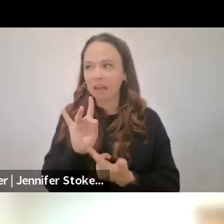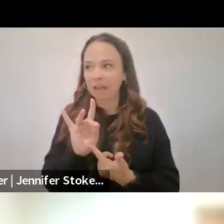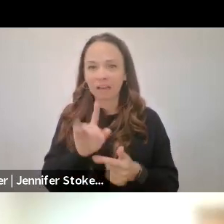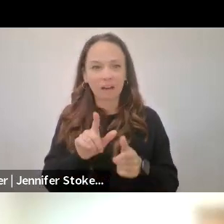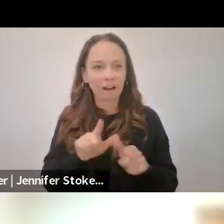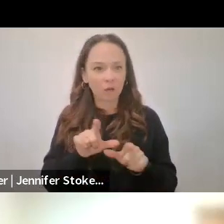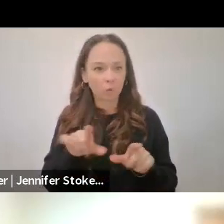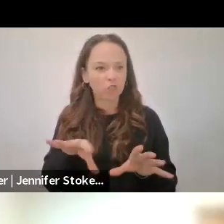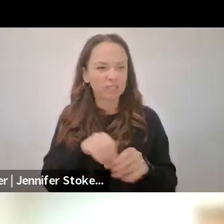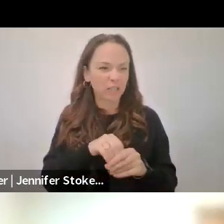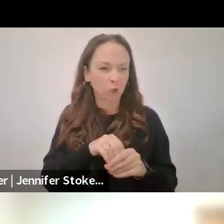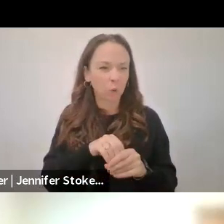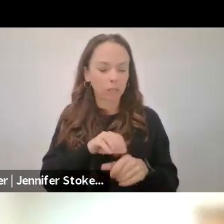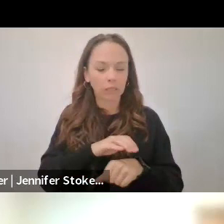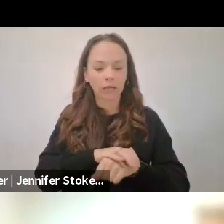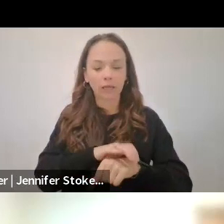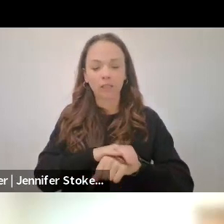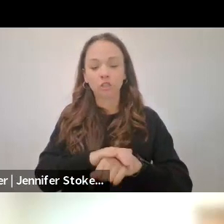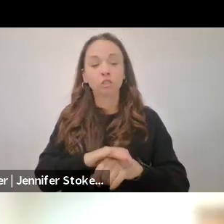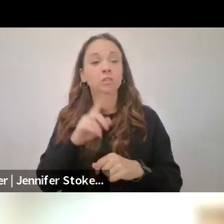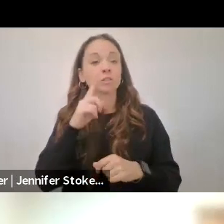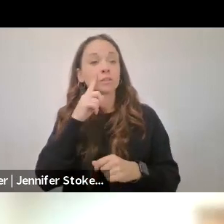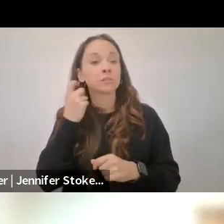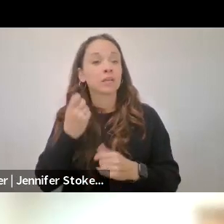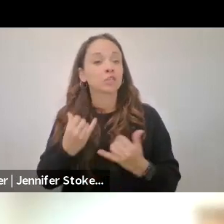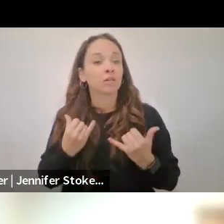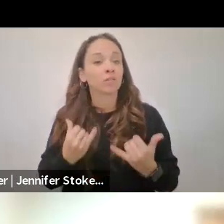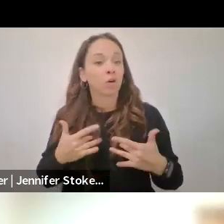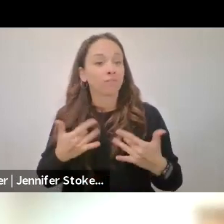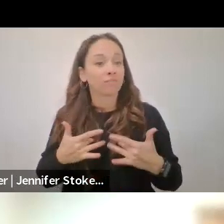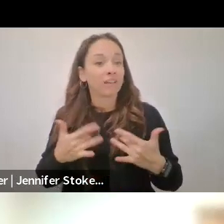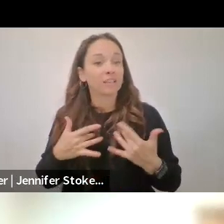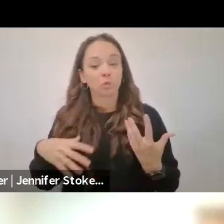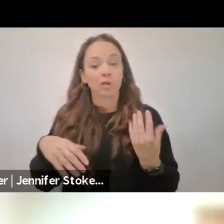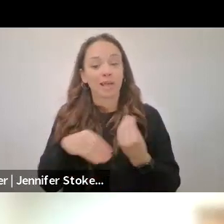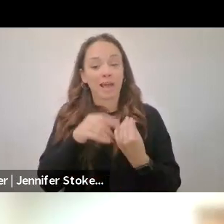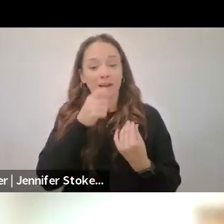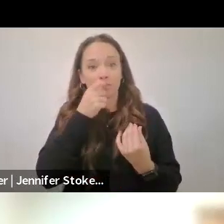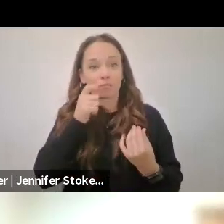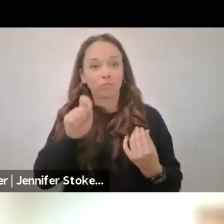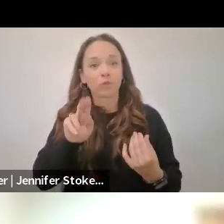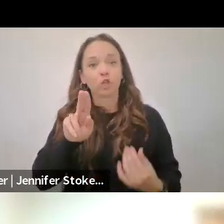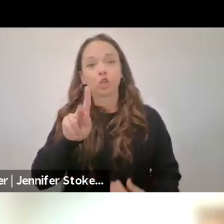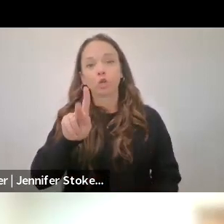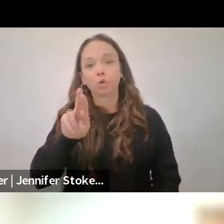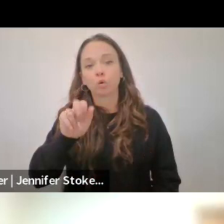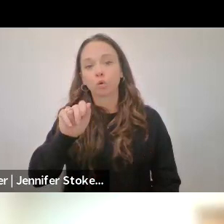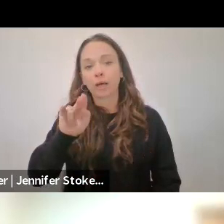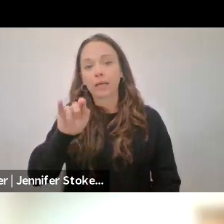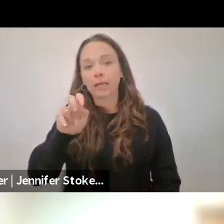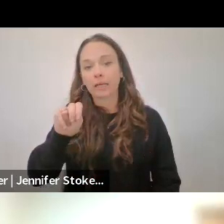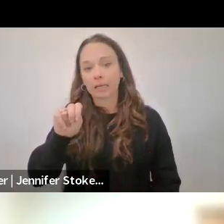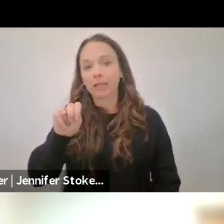we, because of current events, we added Ukrainian earlier this year. And so